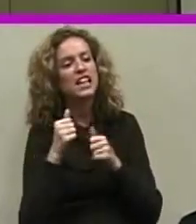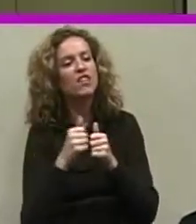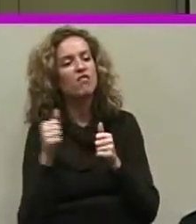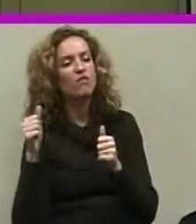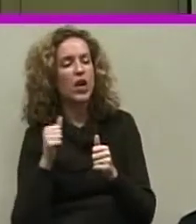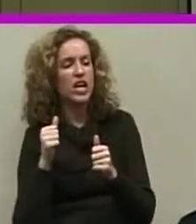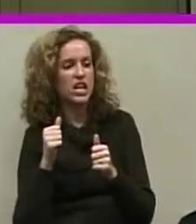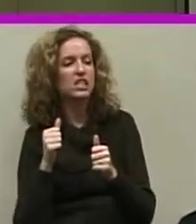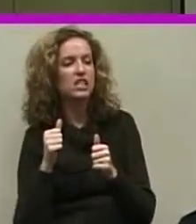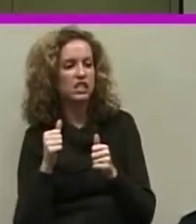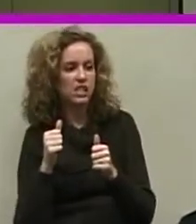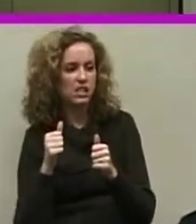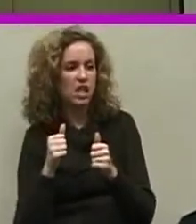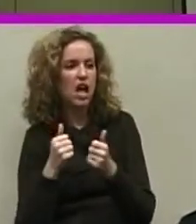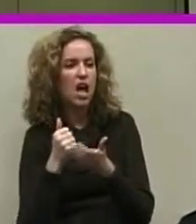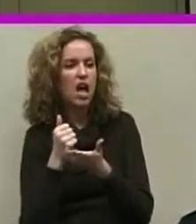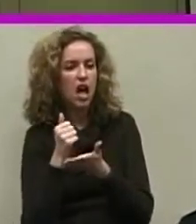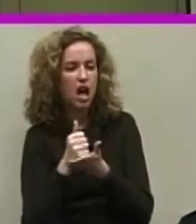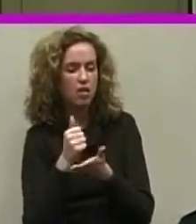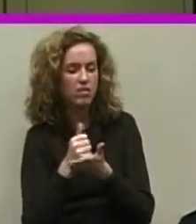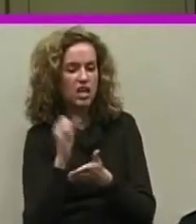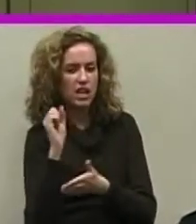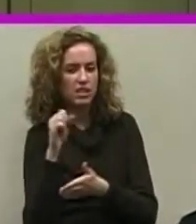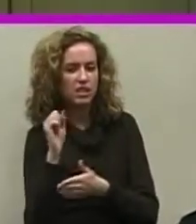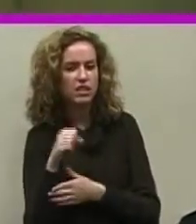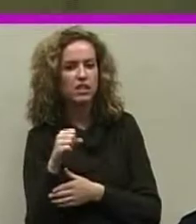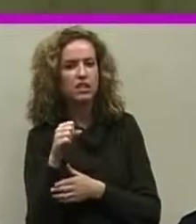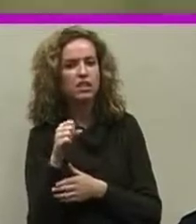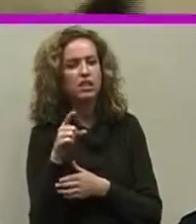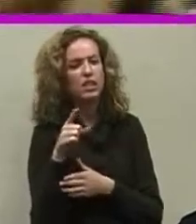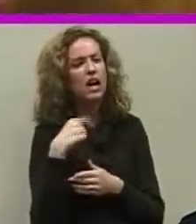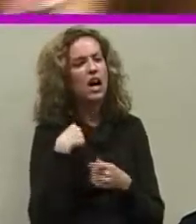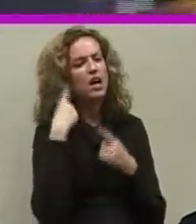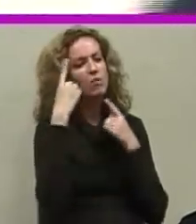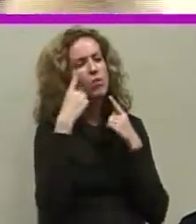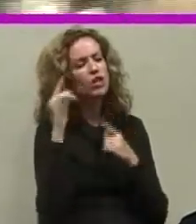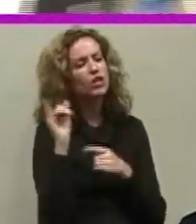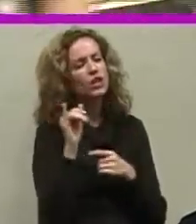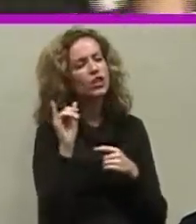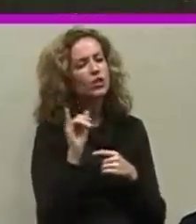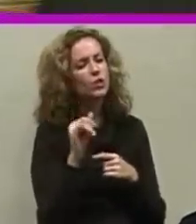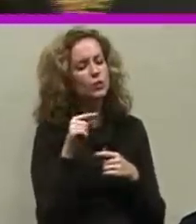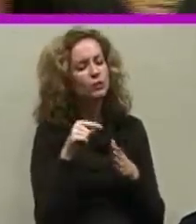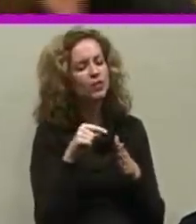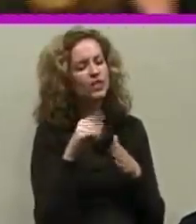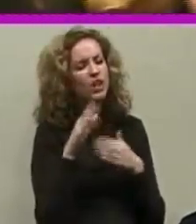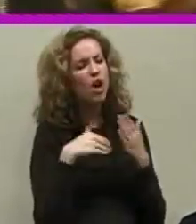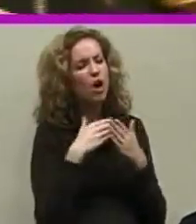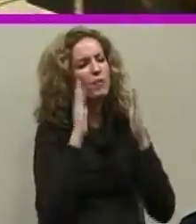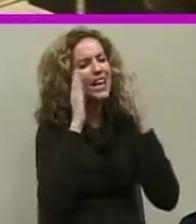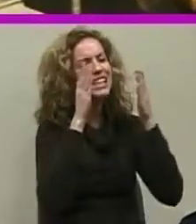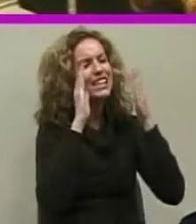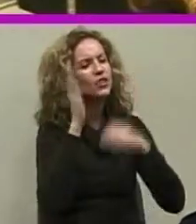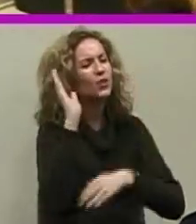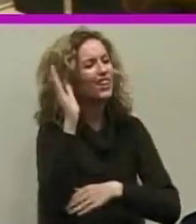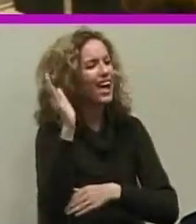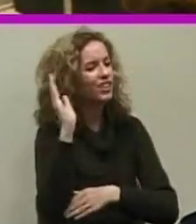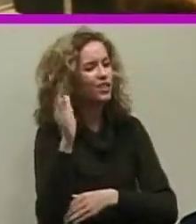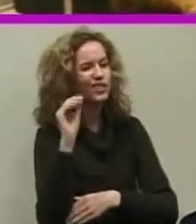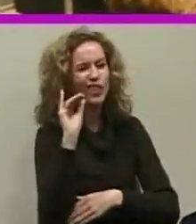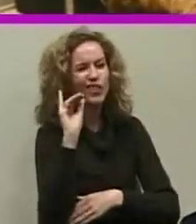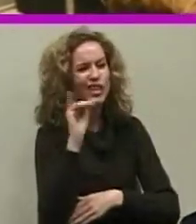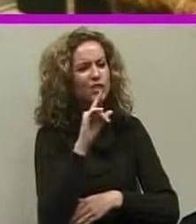Yeah. What I wonder too, it looks like this is a lot of lecture and paying attention to stuff. This is really hard for this kid. So